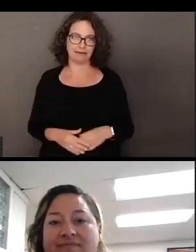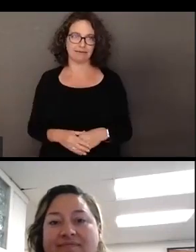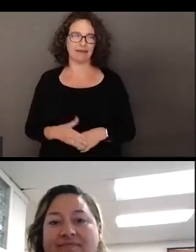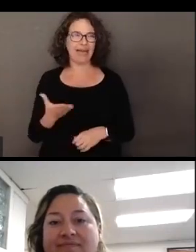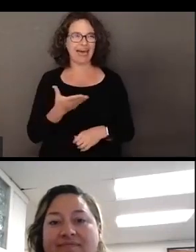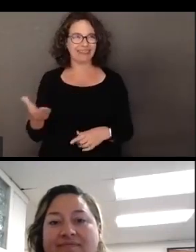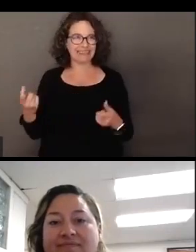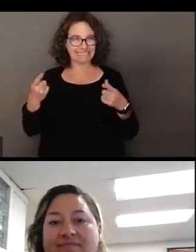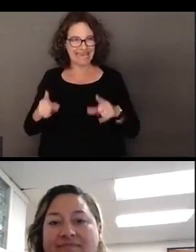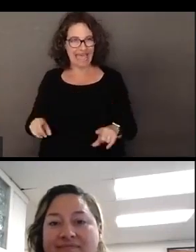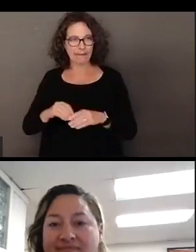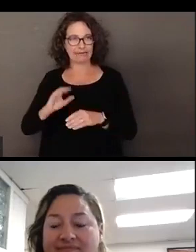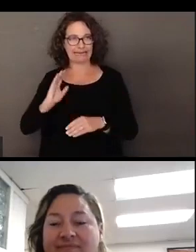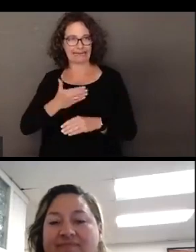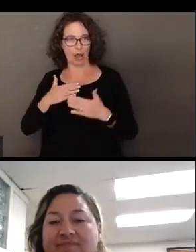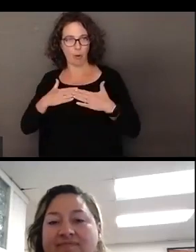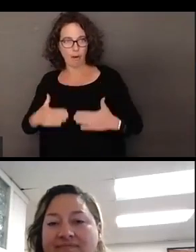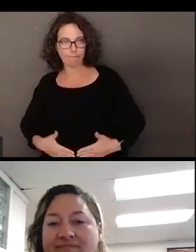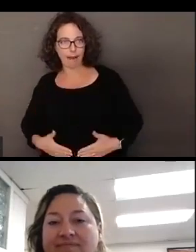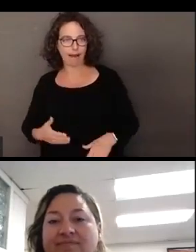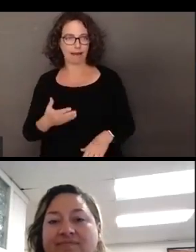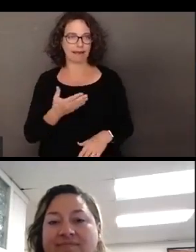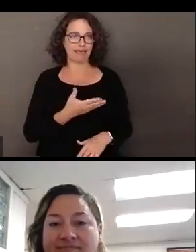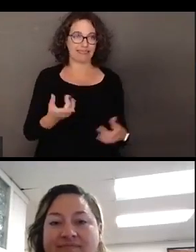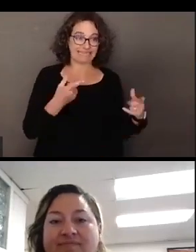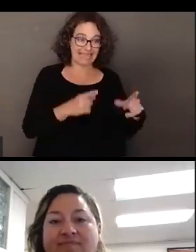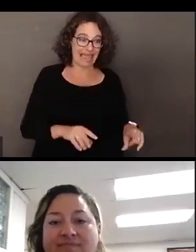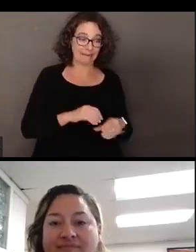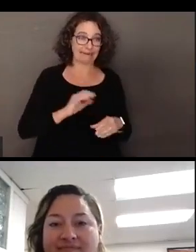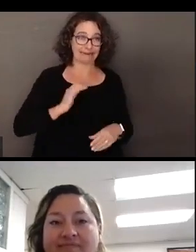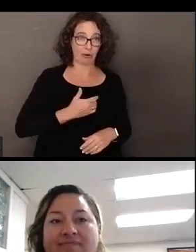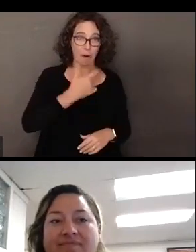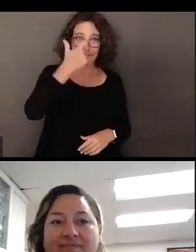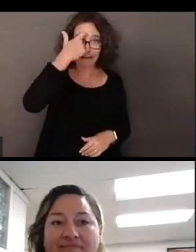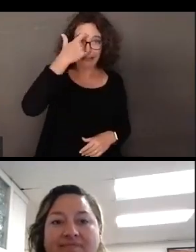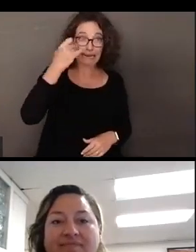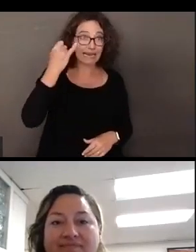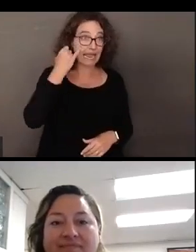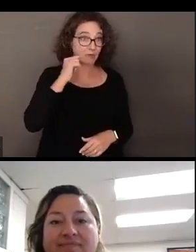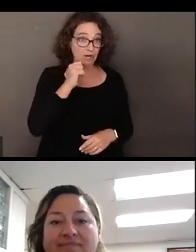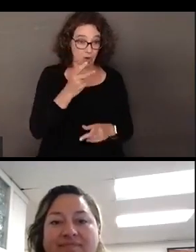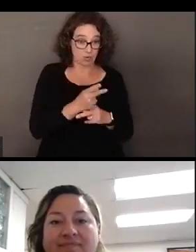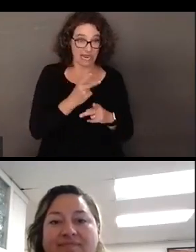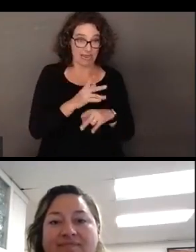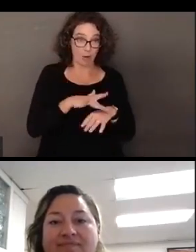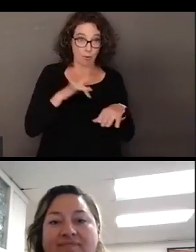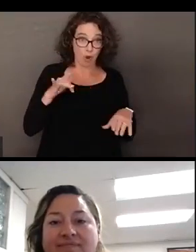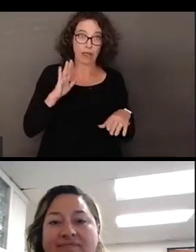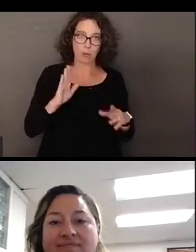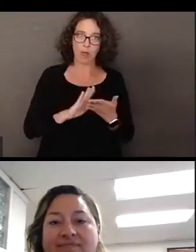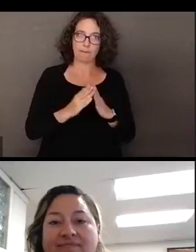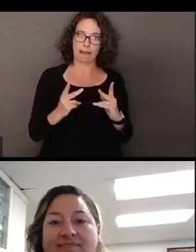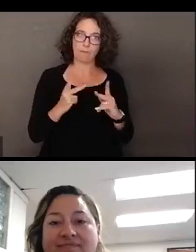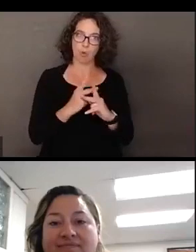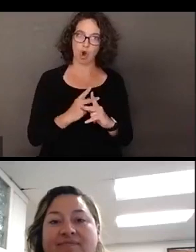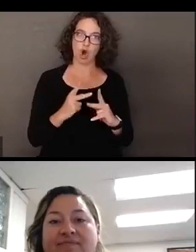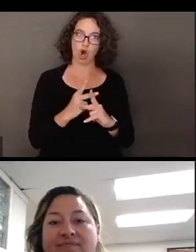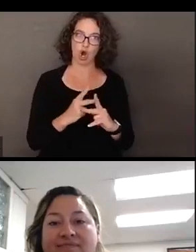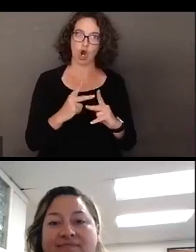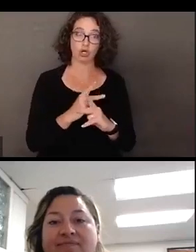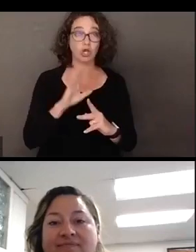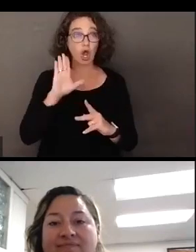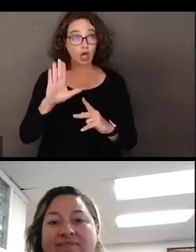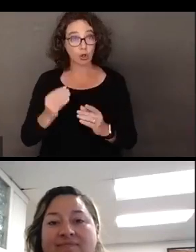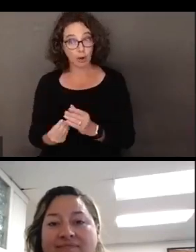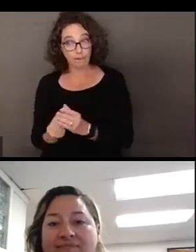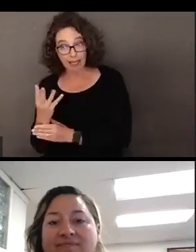there's things going on in our mind. And if we don't address them early, they just tend to get worse. And your livestock, your crops, your neighbor, they need you